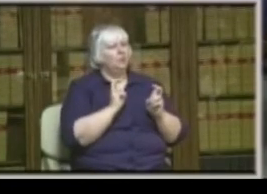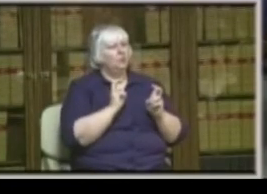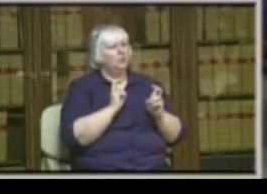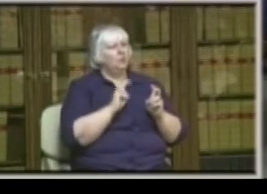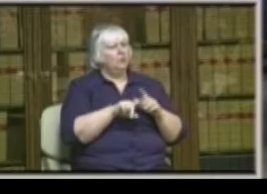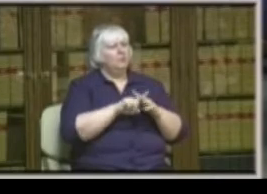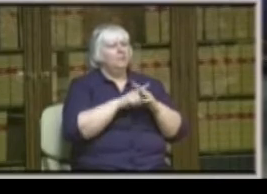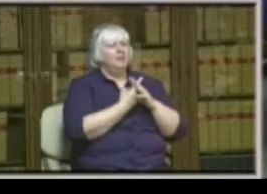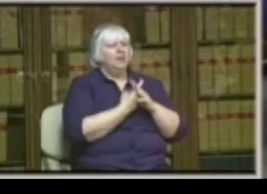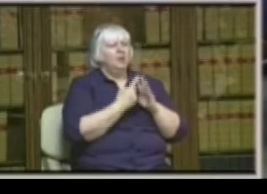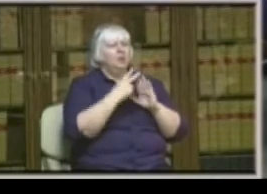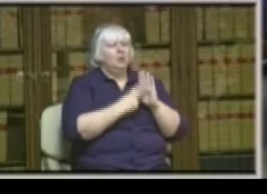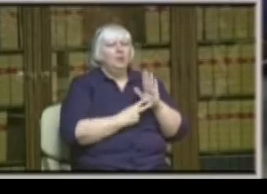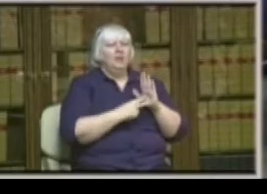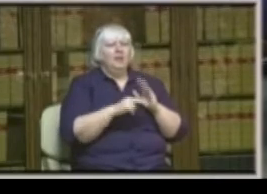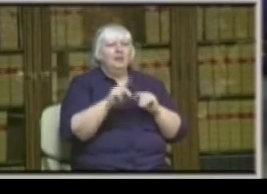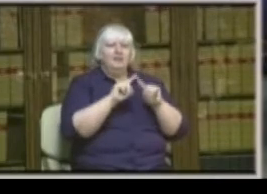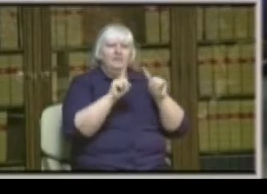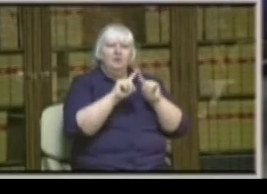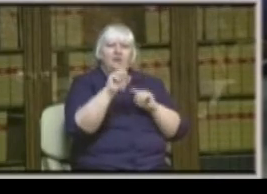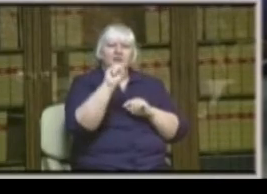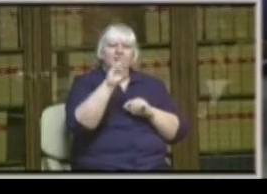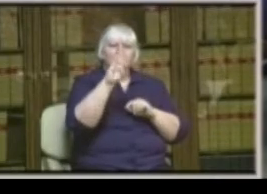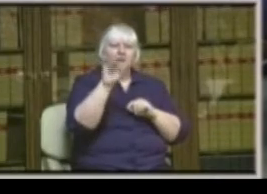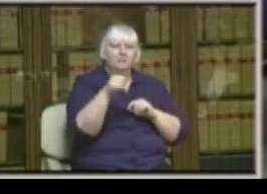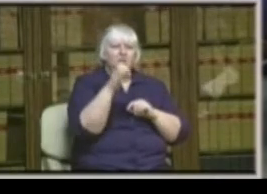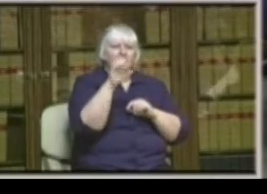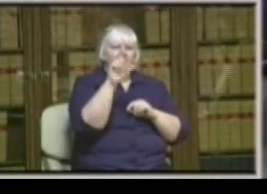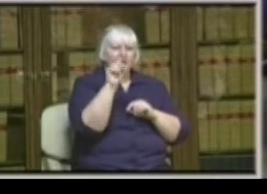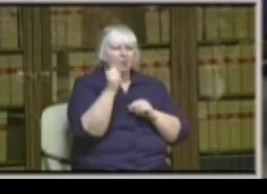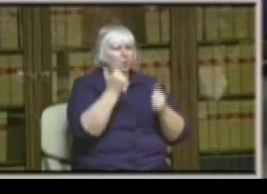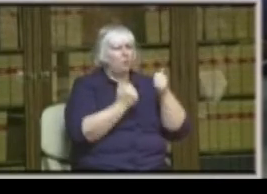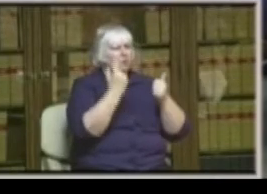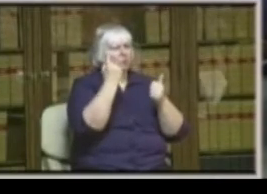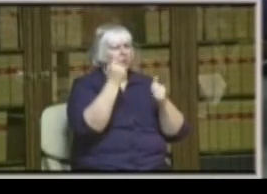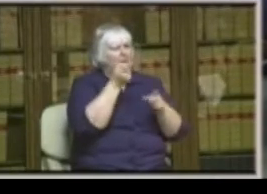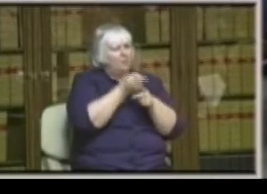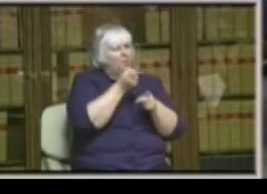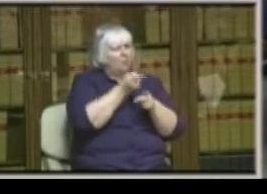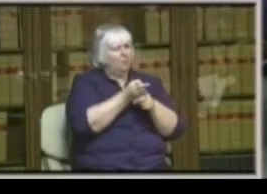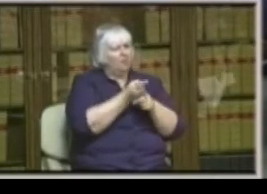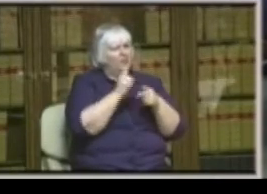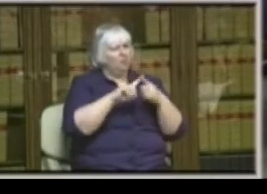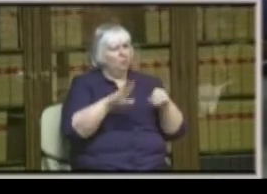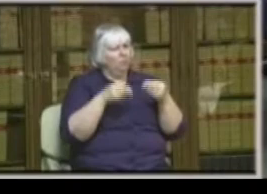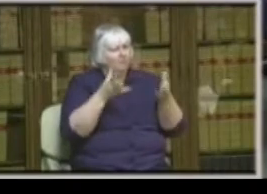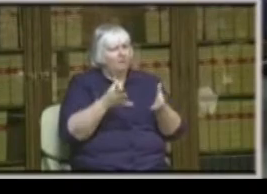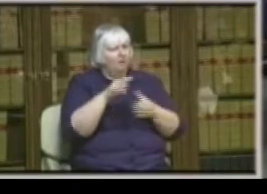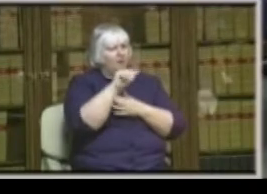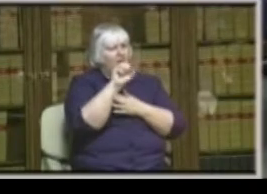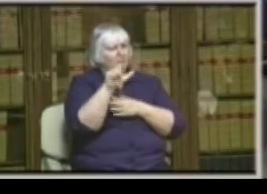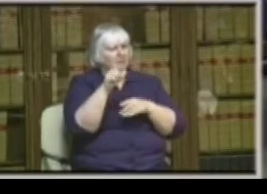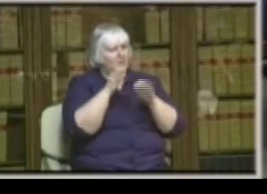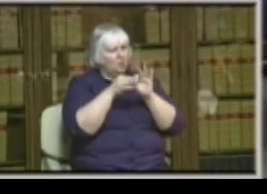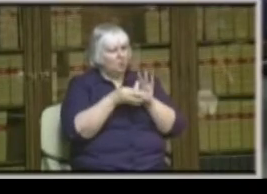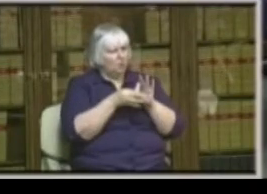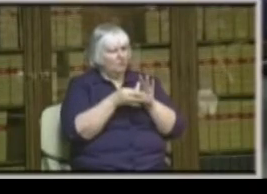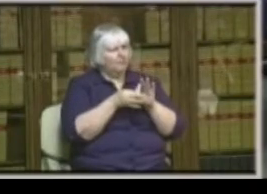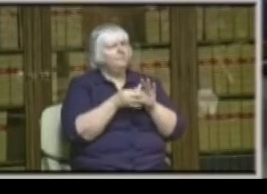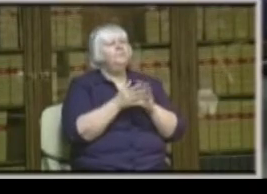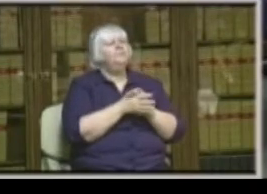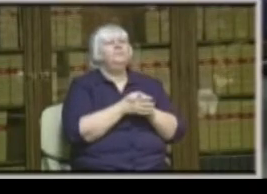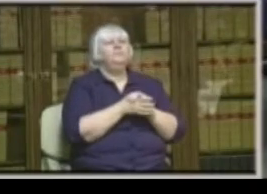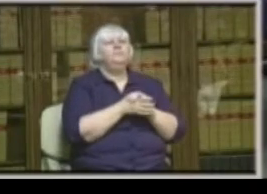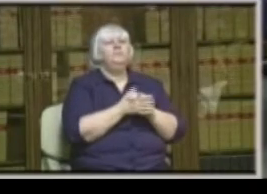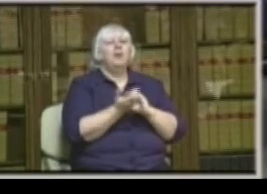started getting into the subjects about which ones would be appropriate and that kind of thing. And so a couple of